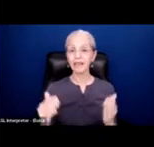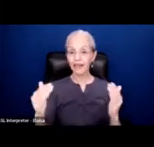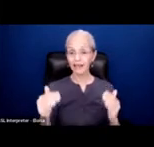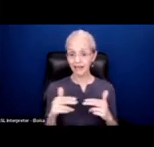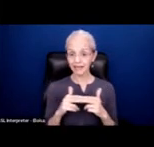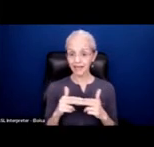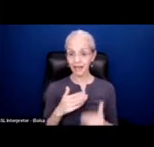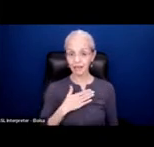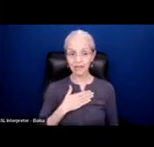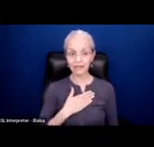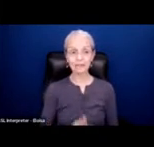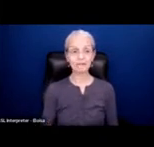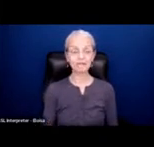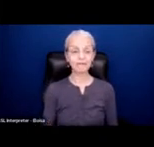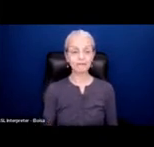please.